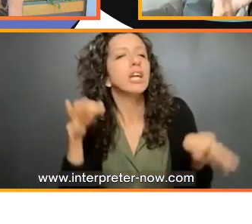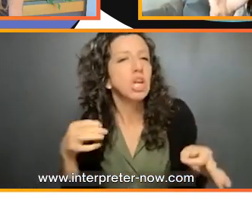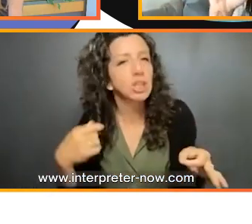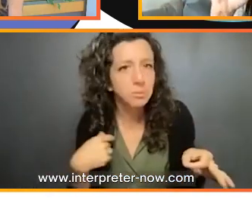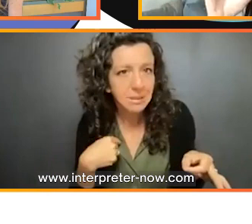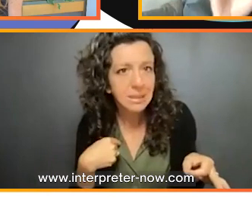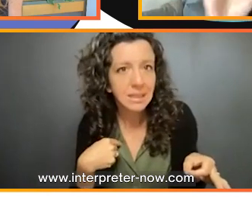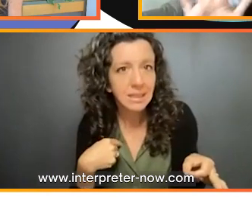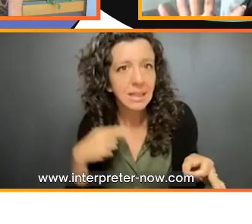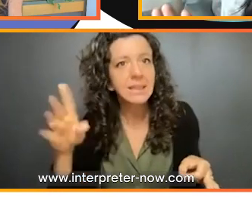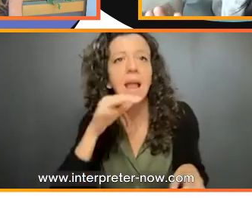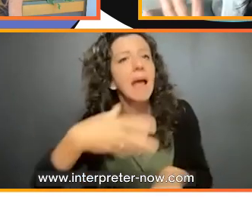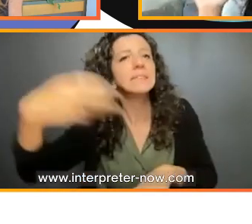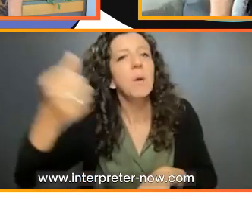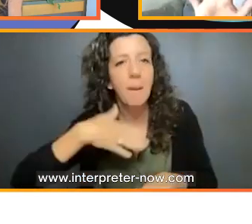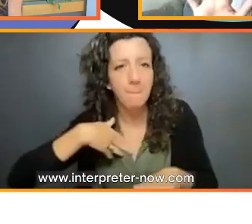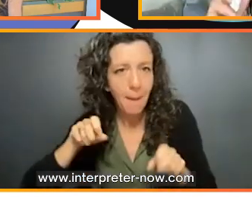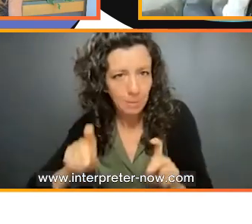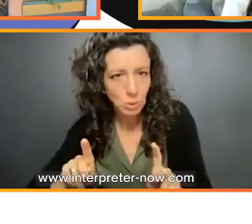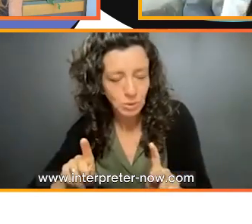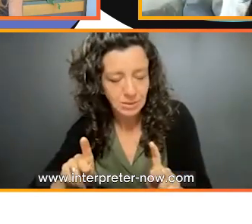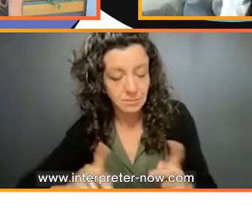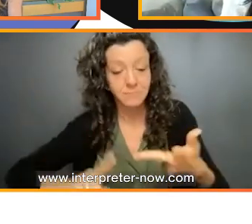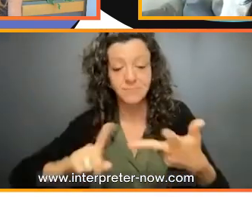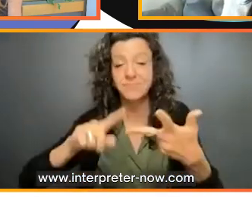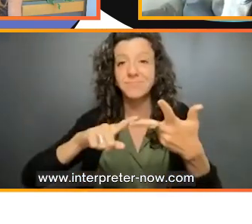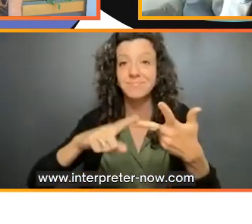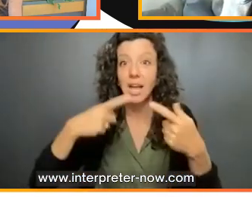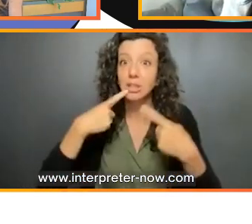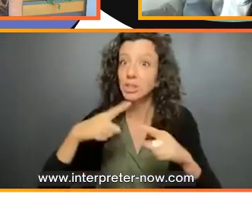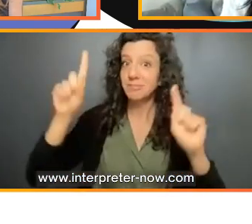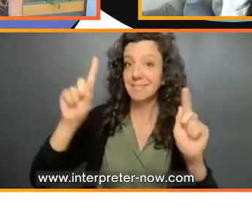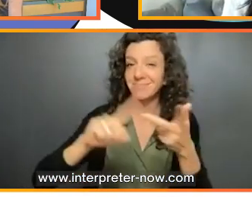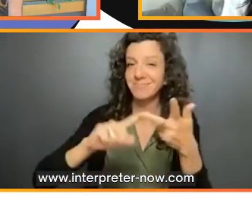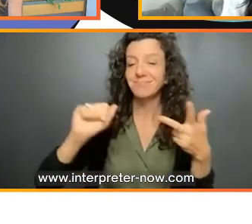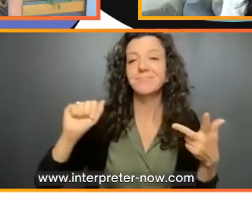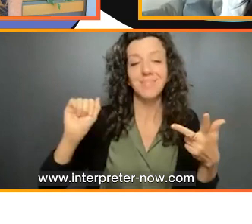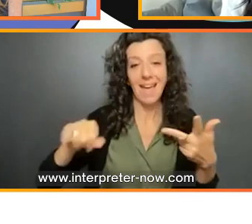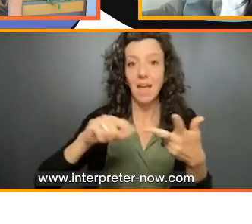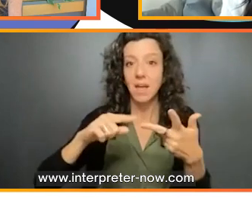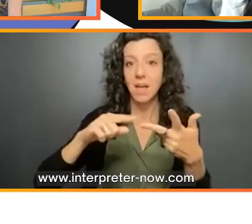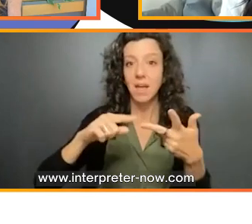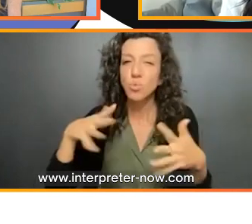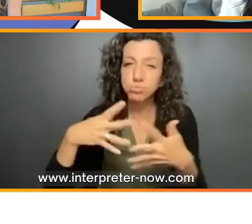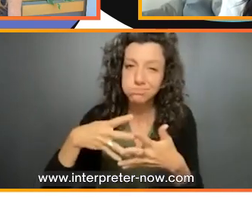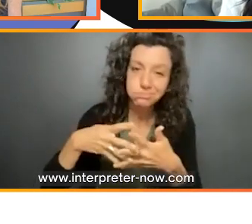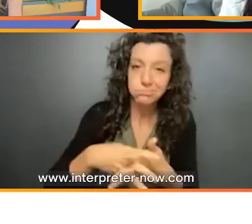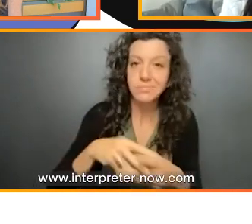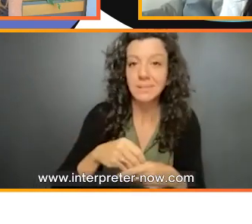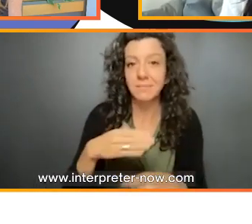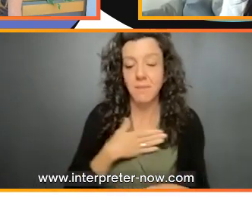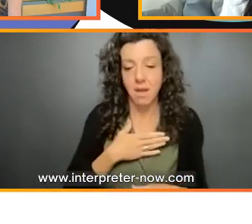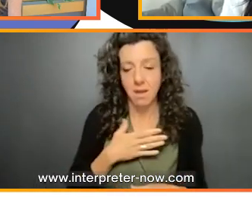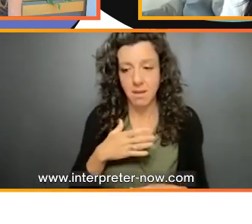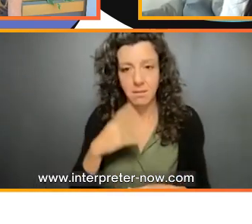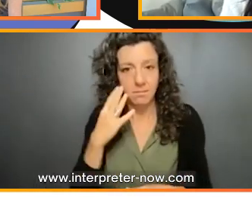and be like, you're not going to judge me if I'm perfect. And then achievement in particular was